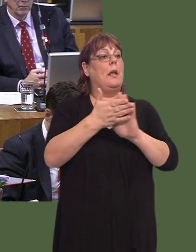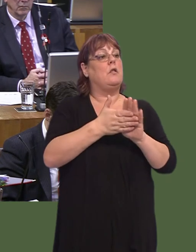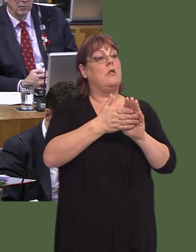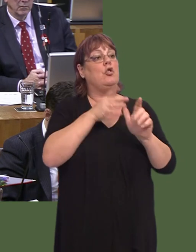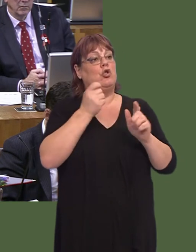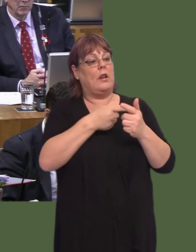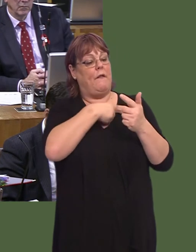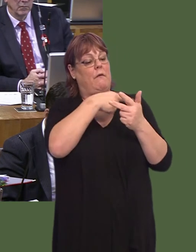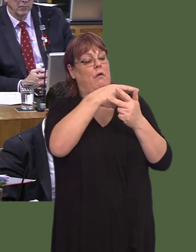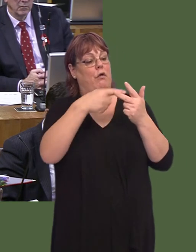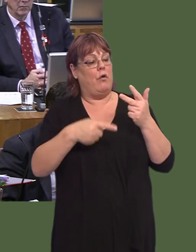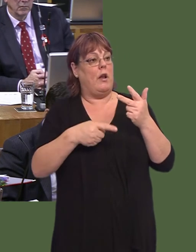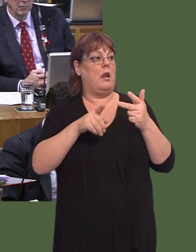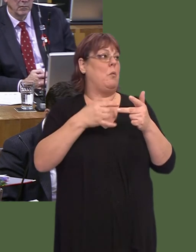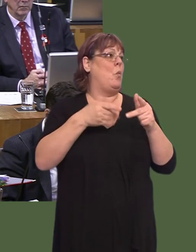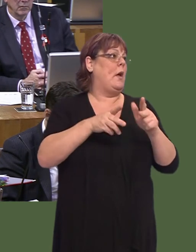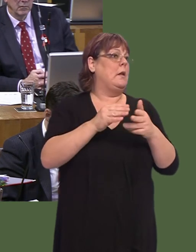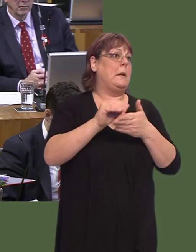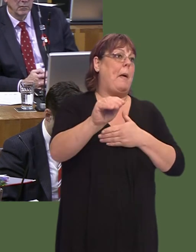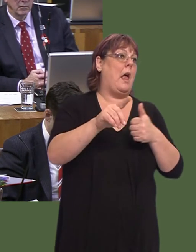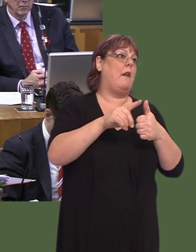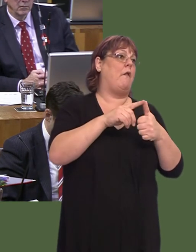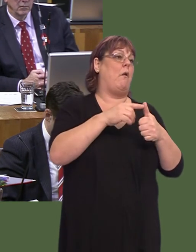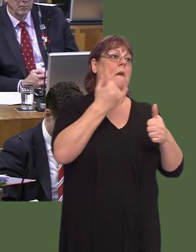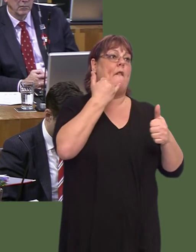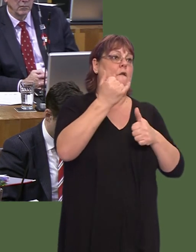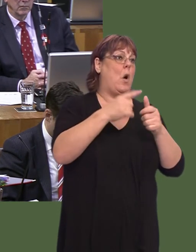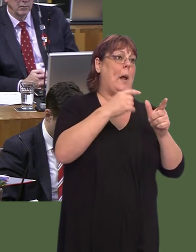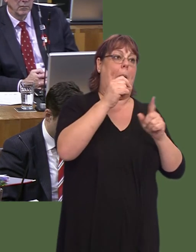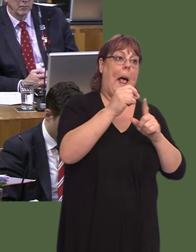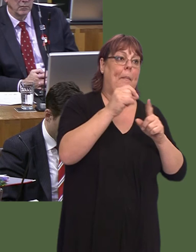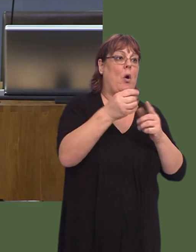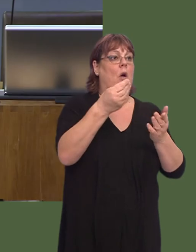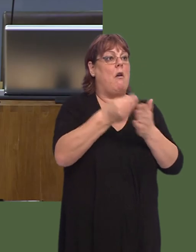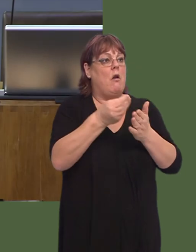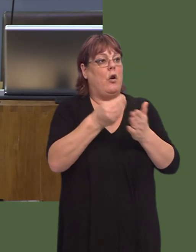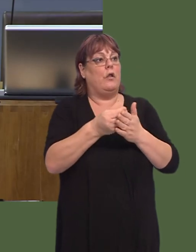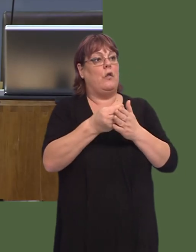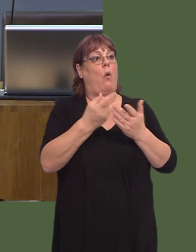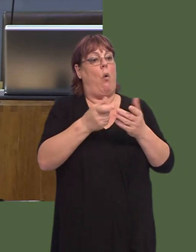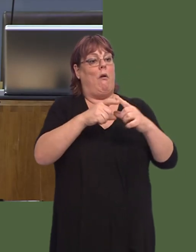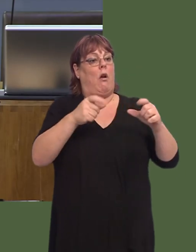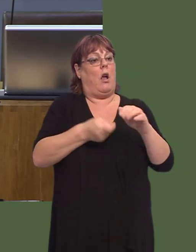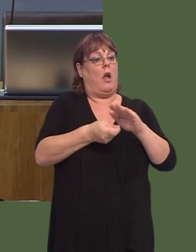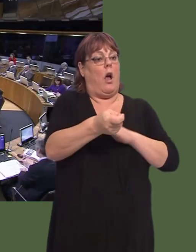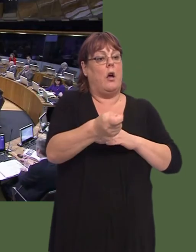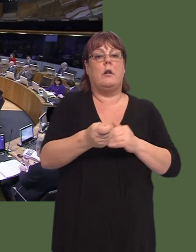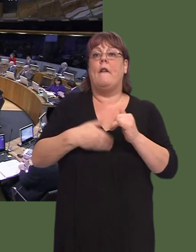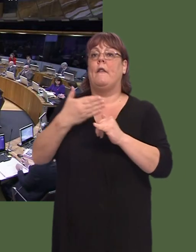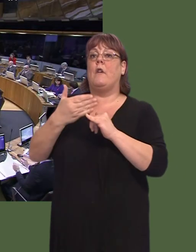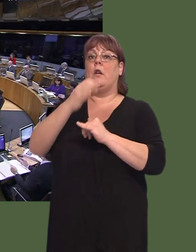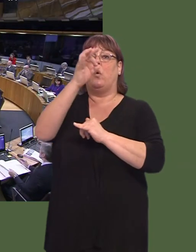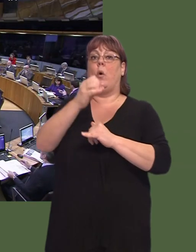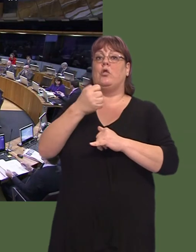people the option of a number of ways to pay, whether it's by phone, by app, or by chip and PIN. Finally, question 10, Jane